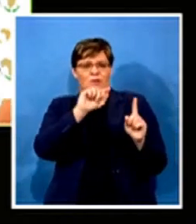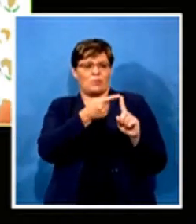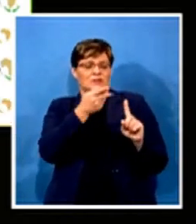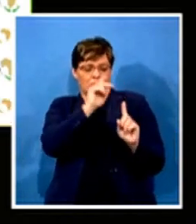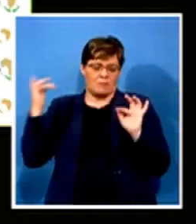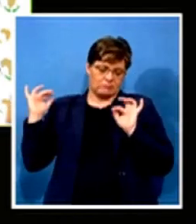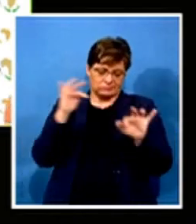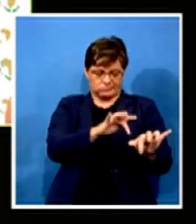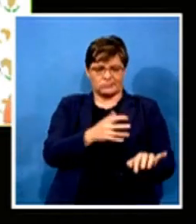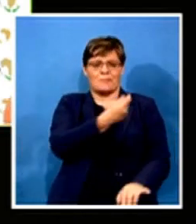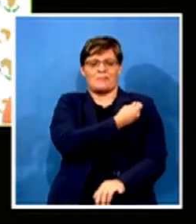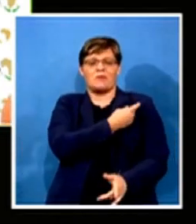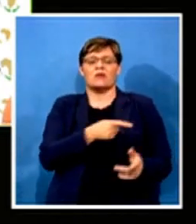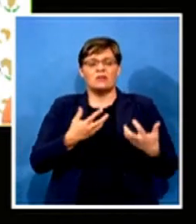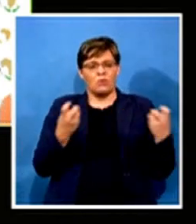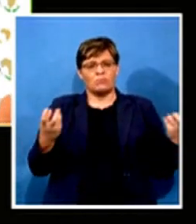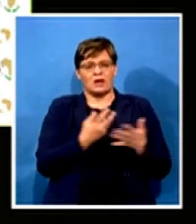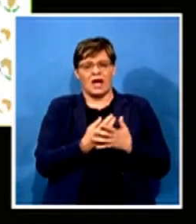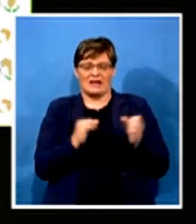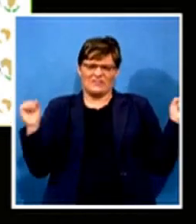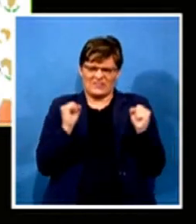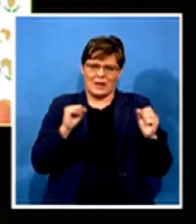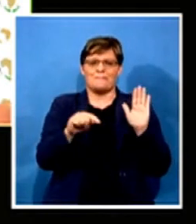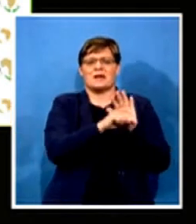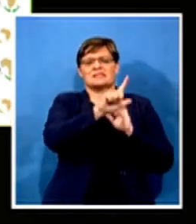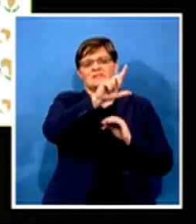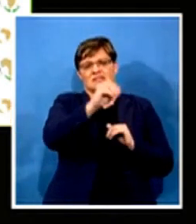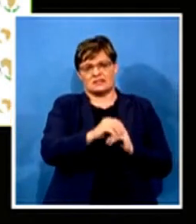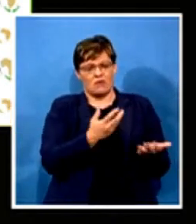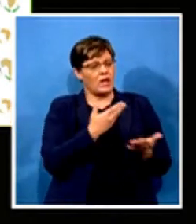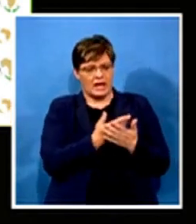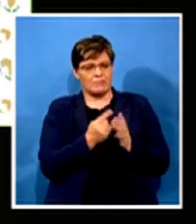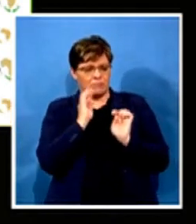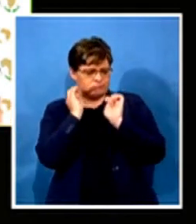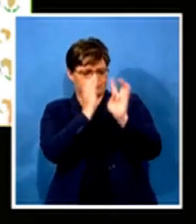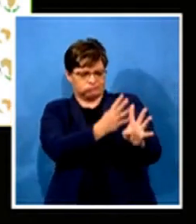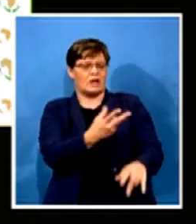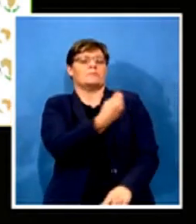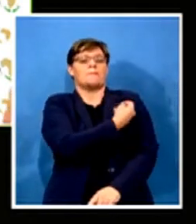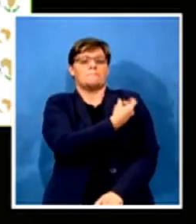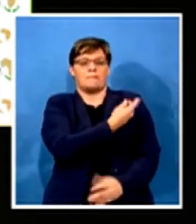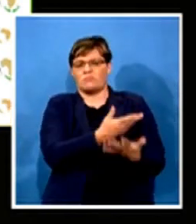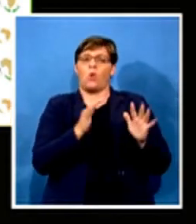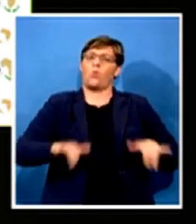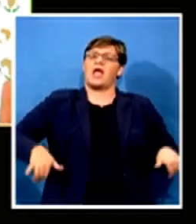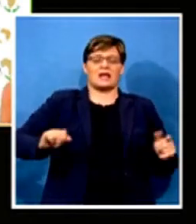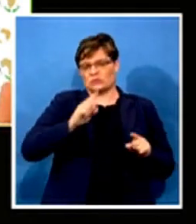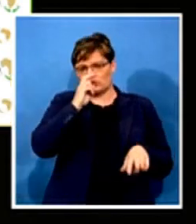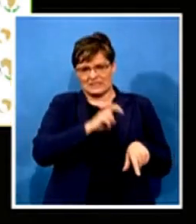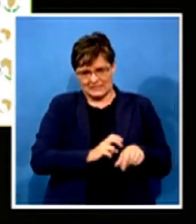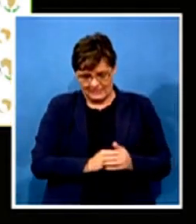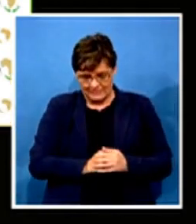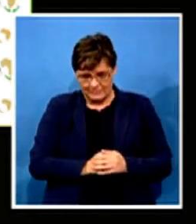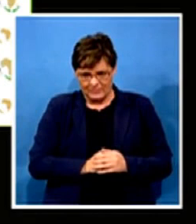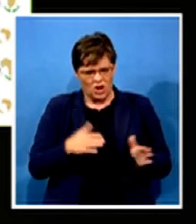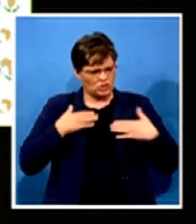-70 deep freezers and you start vaccinating there so that we don't wait. We don't have to wait because of that logistics. Our sense is that by the